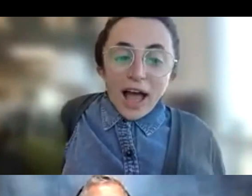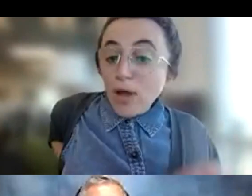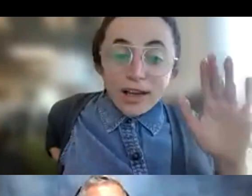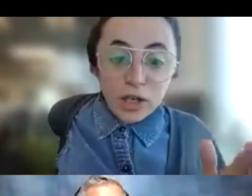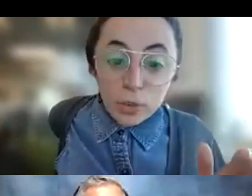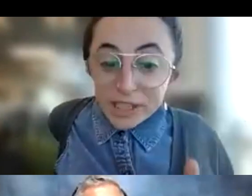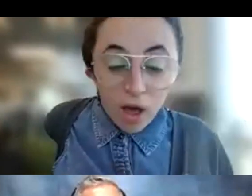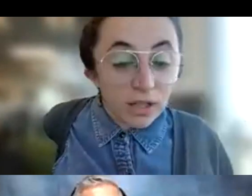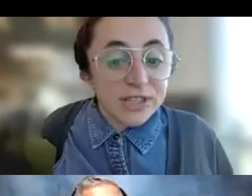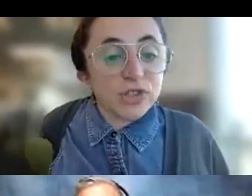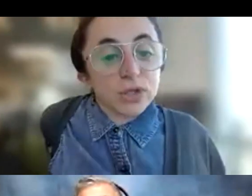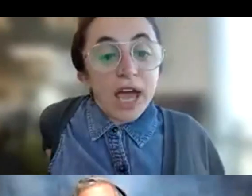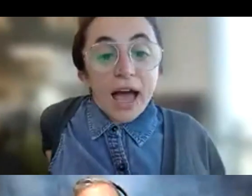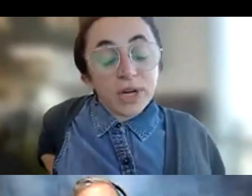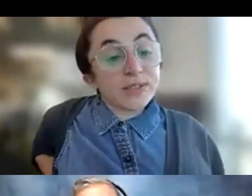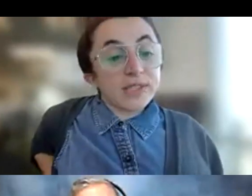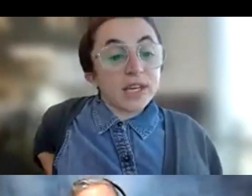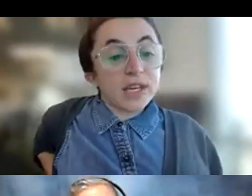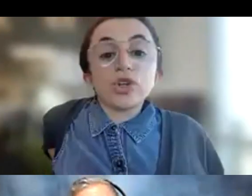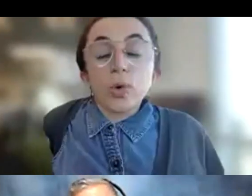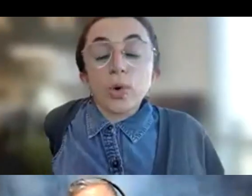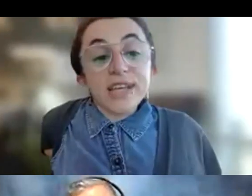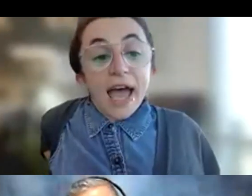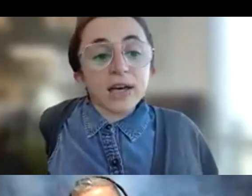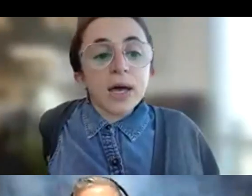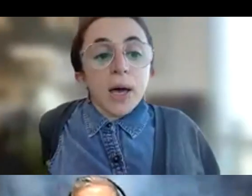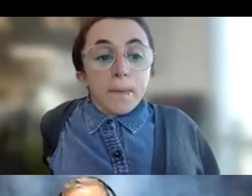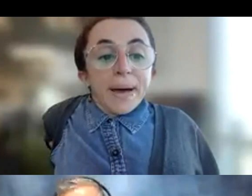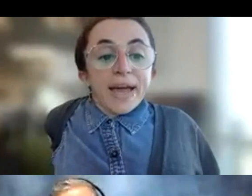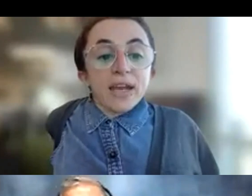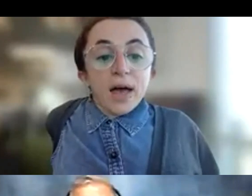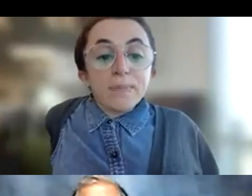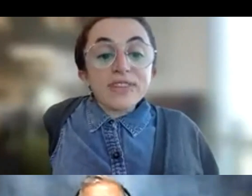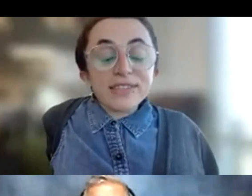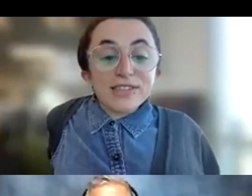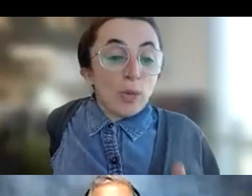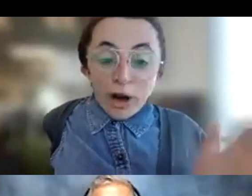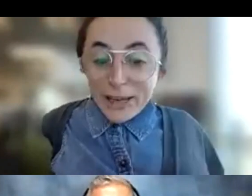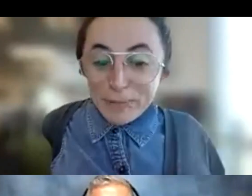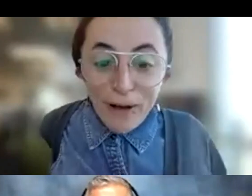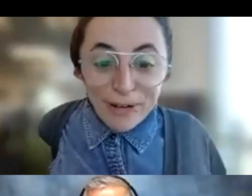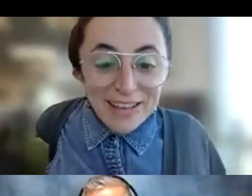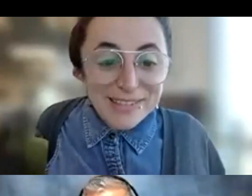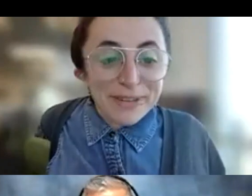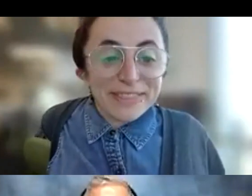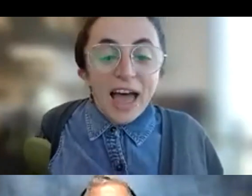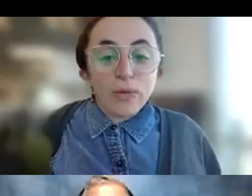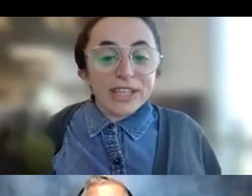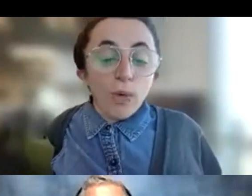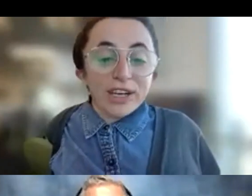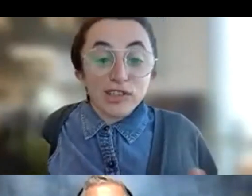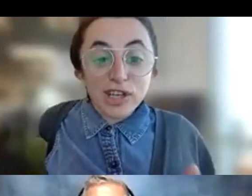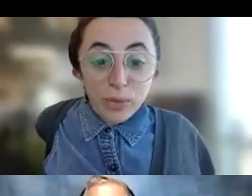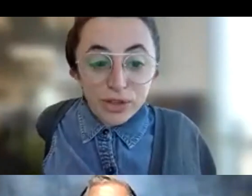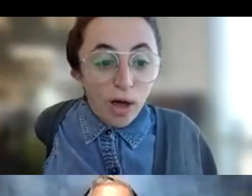So I'm not going to read all of this to you now. It's in your deck, but this is a work in progress. But I really